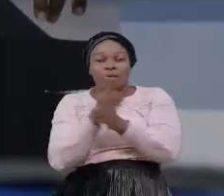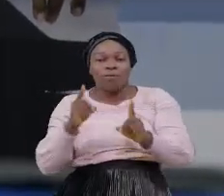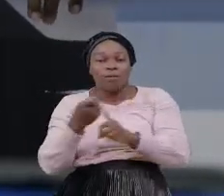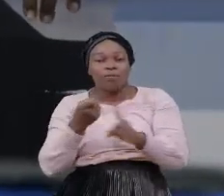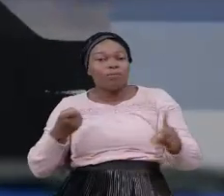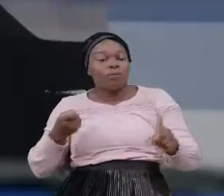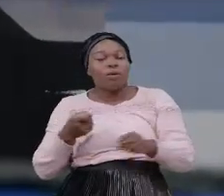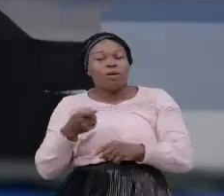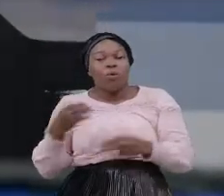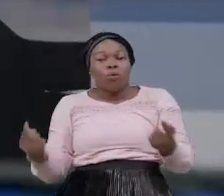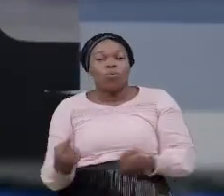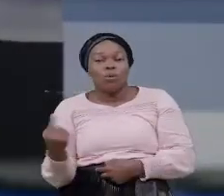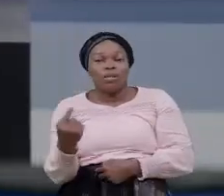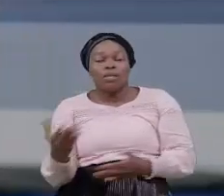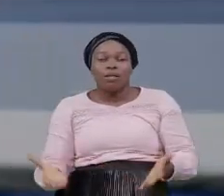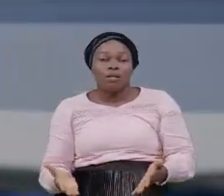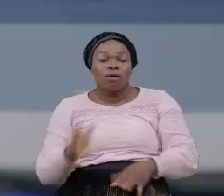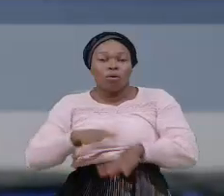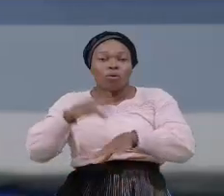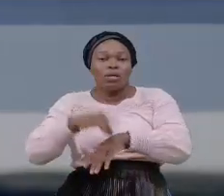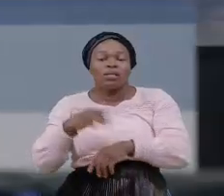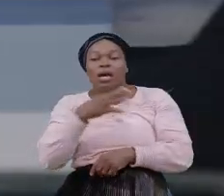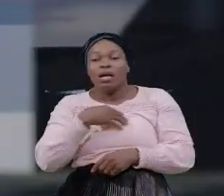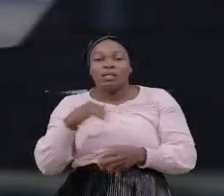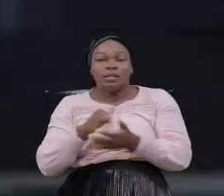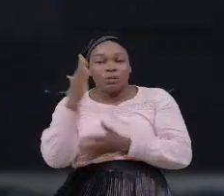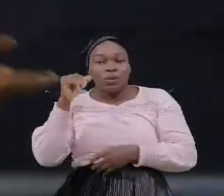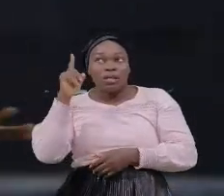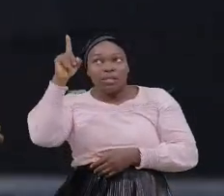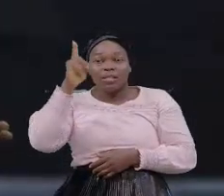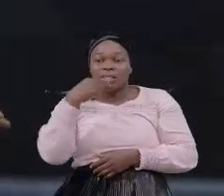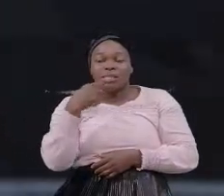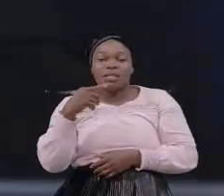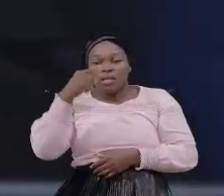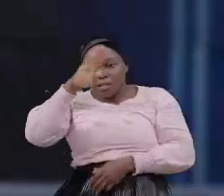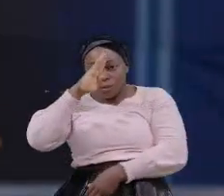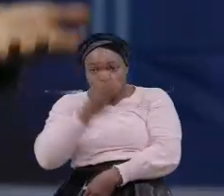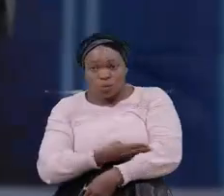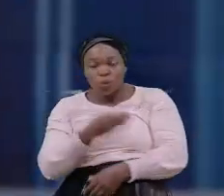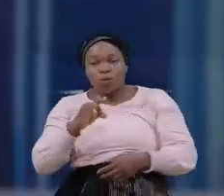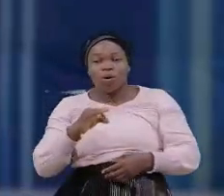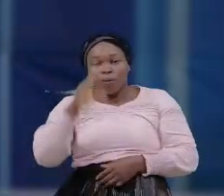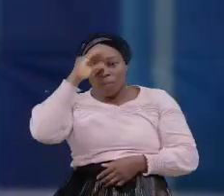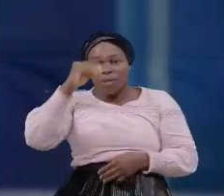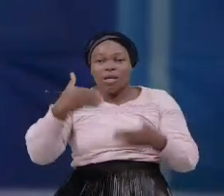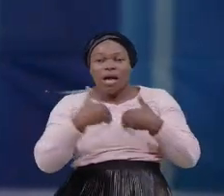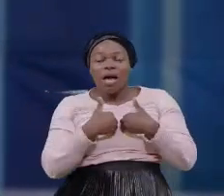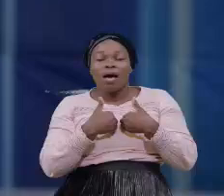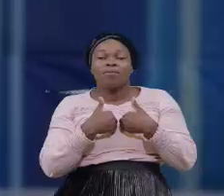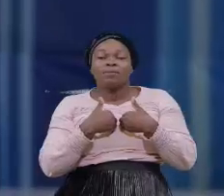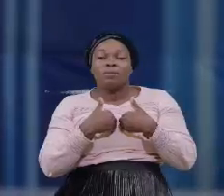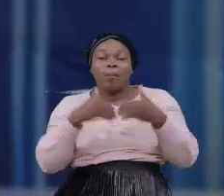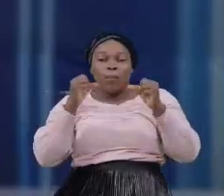on earth. And he said, the Son of Man has power on earth